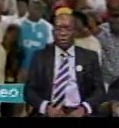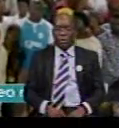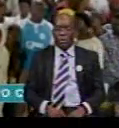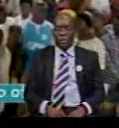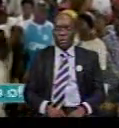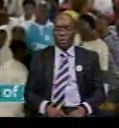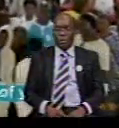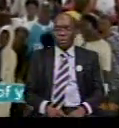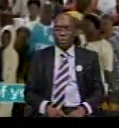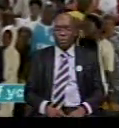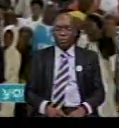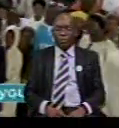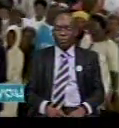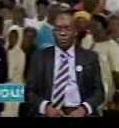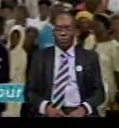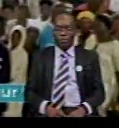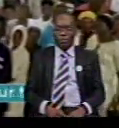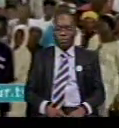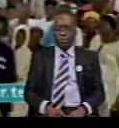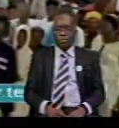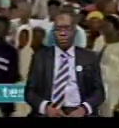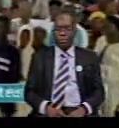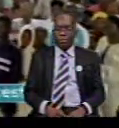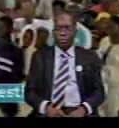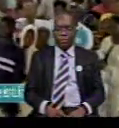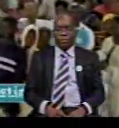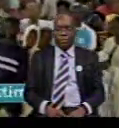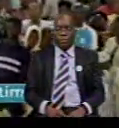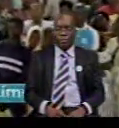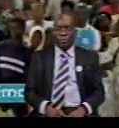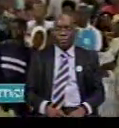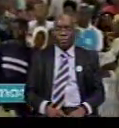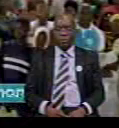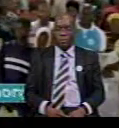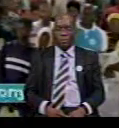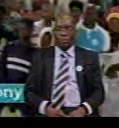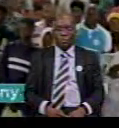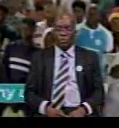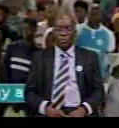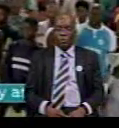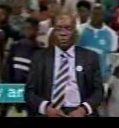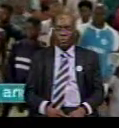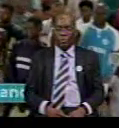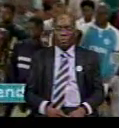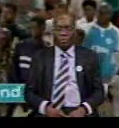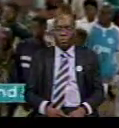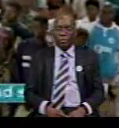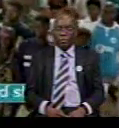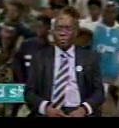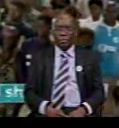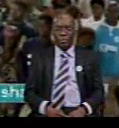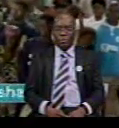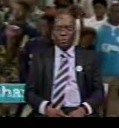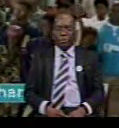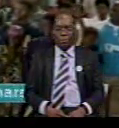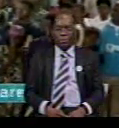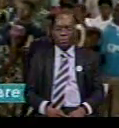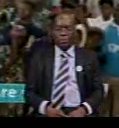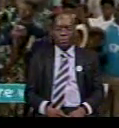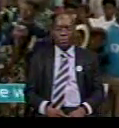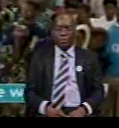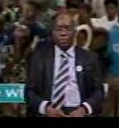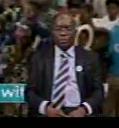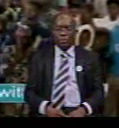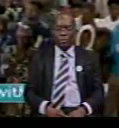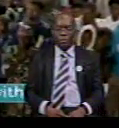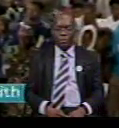salvation. For the past 2 years, she has been living in sin. And because of that life of sin, she could not sleep.